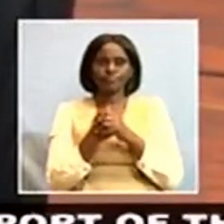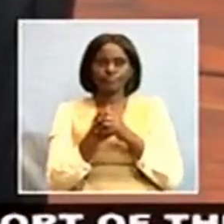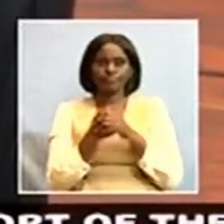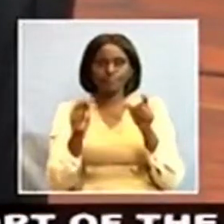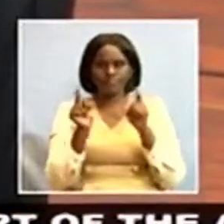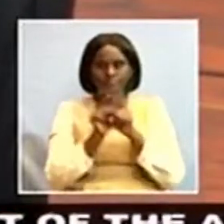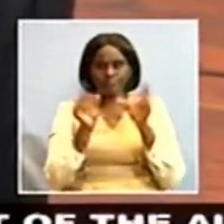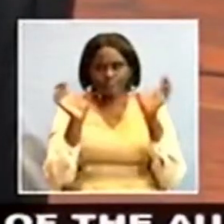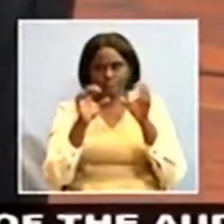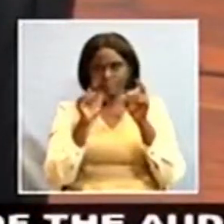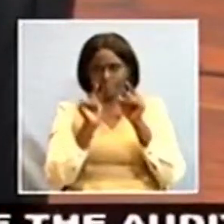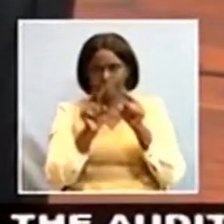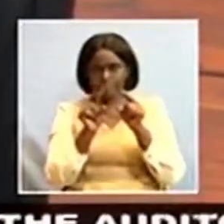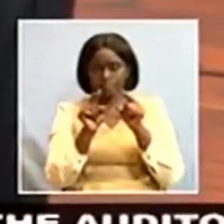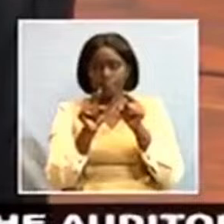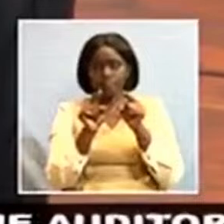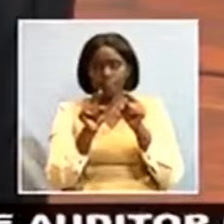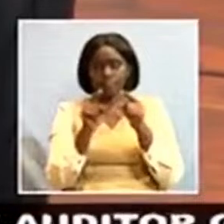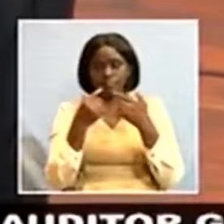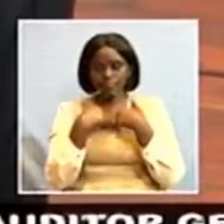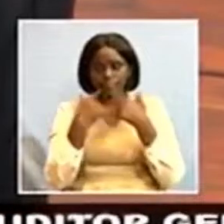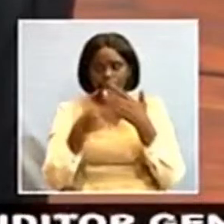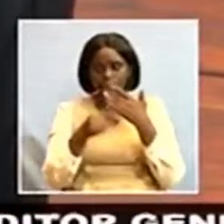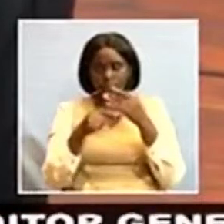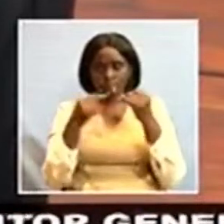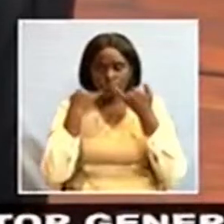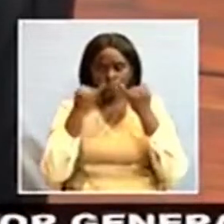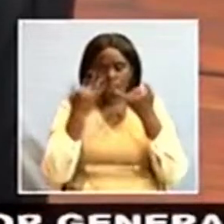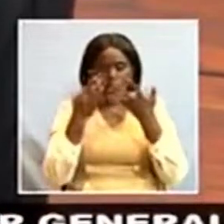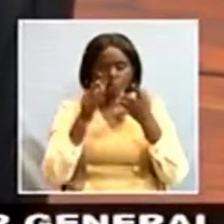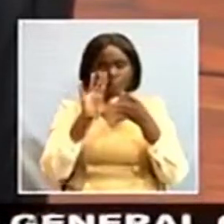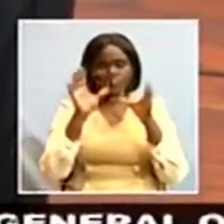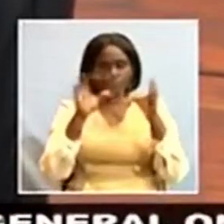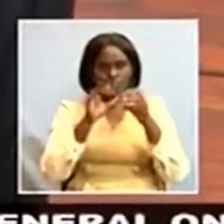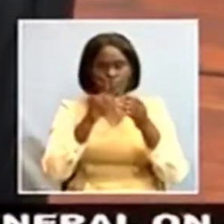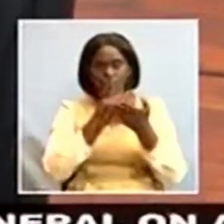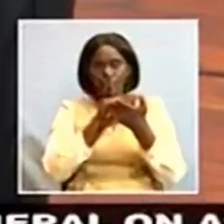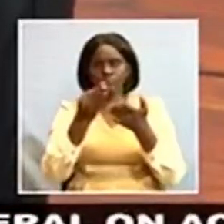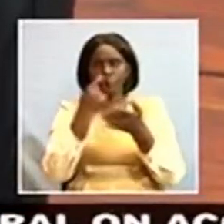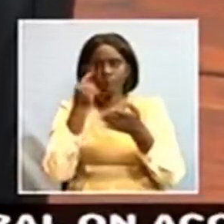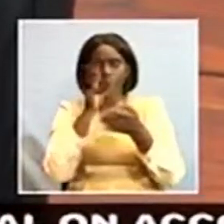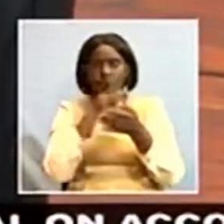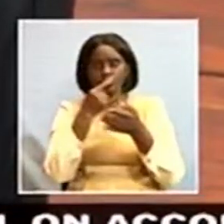the council has told your committee that the failure